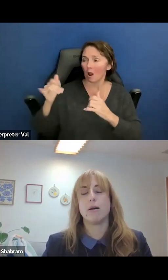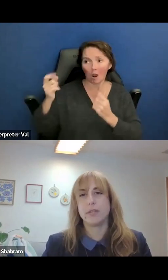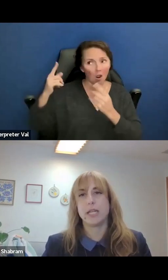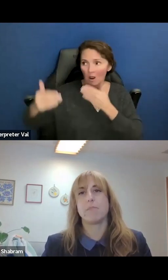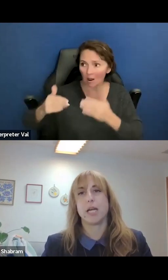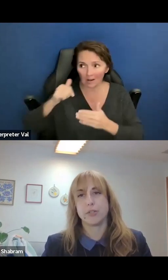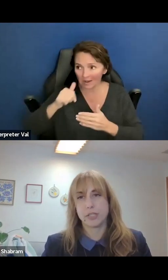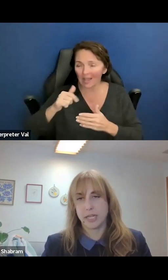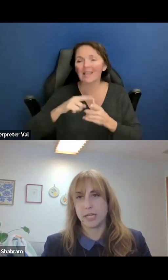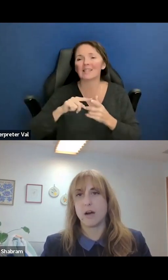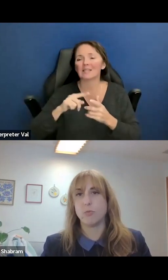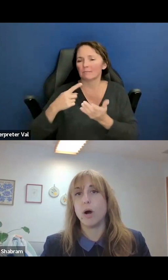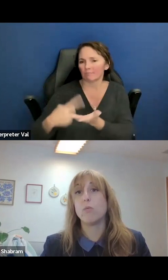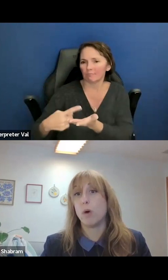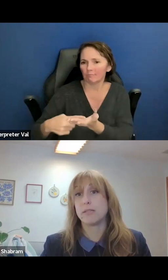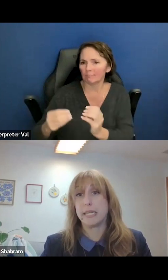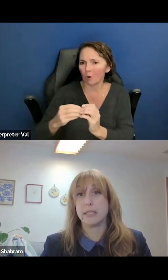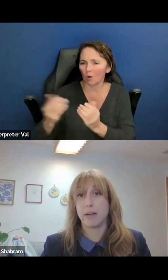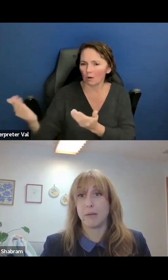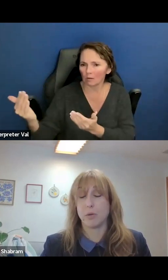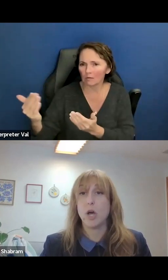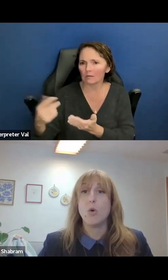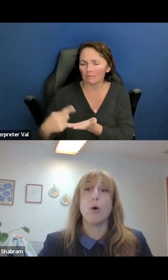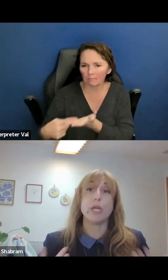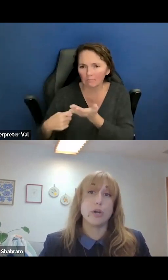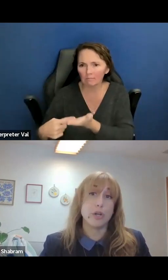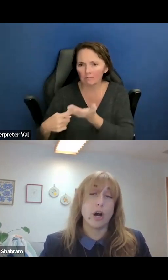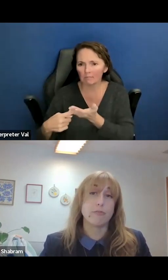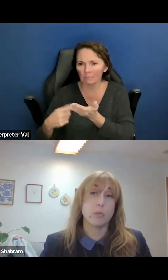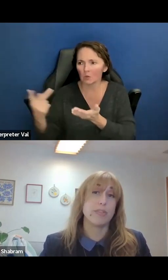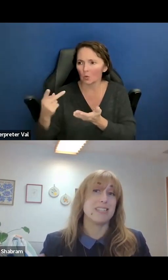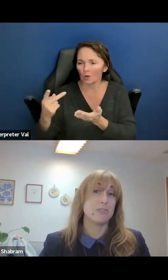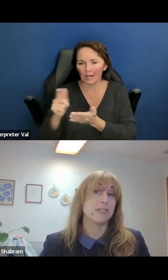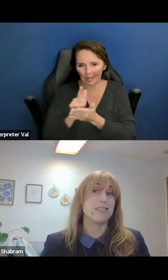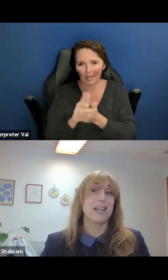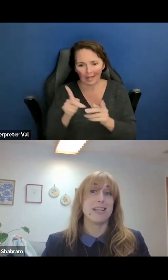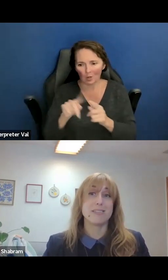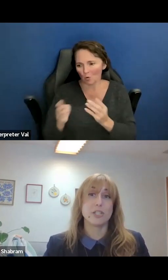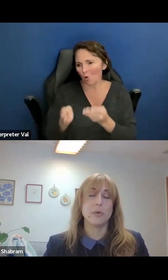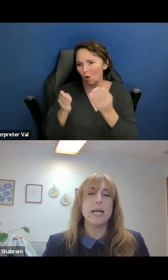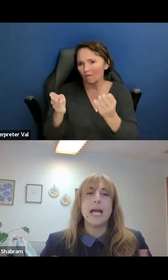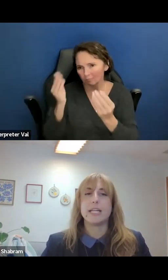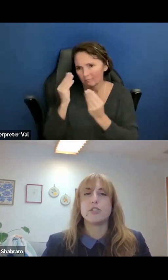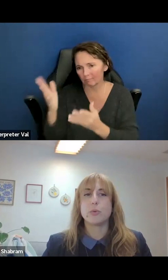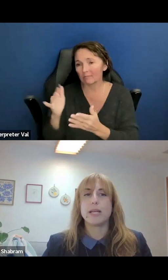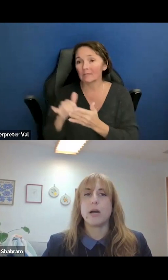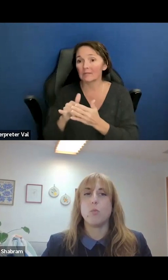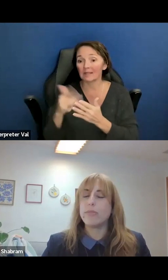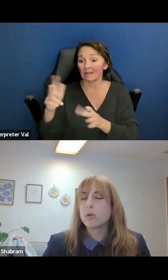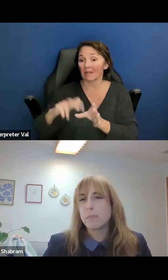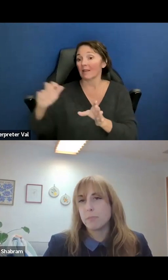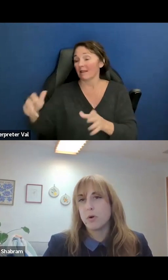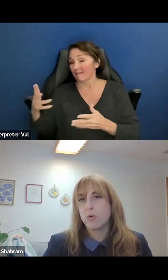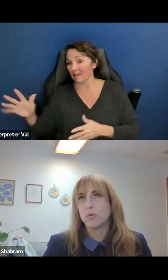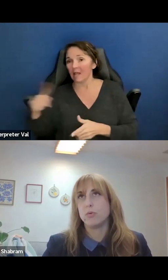really confident in my understanding of what was legally viable, what we could offer, what the district could say yes to, and ensuring that